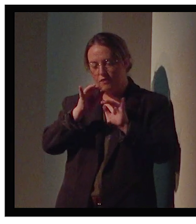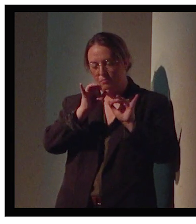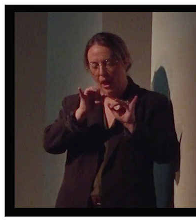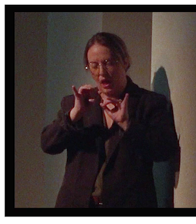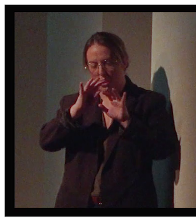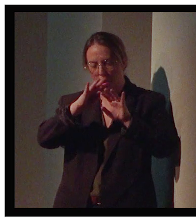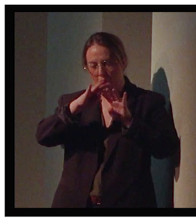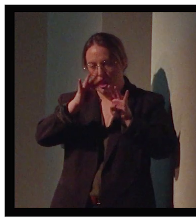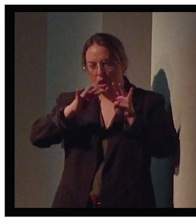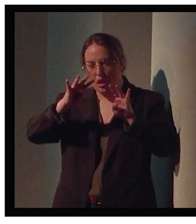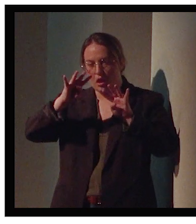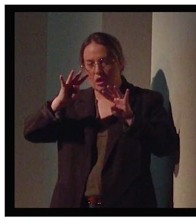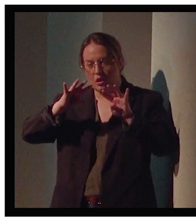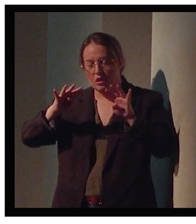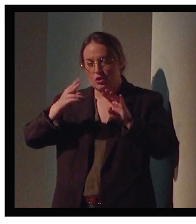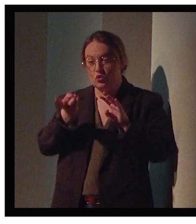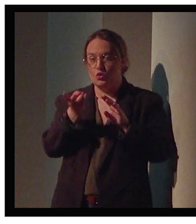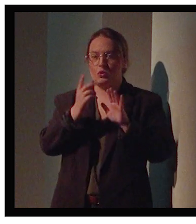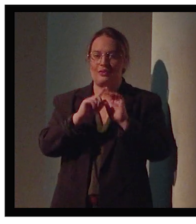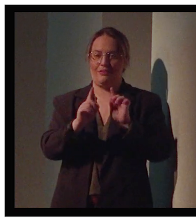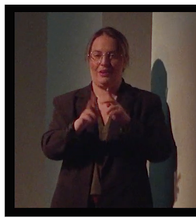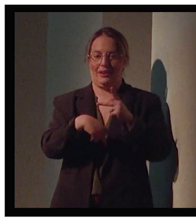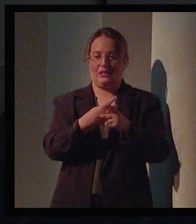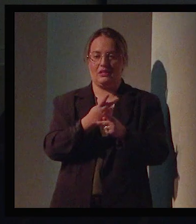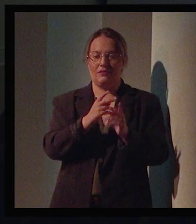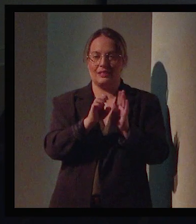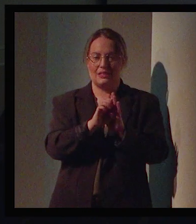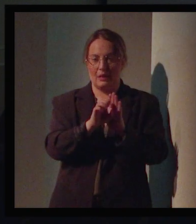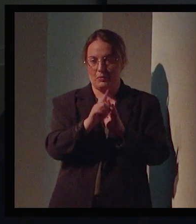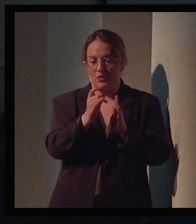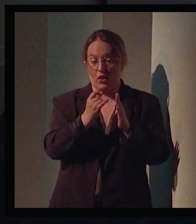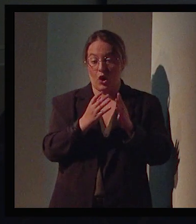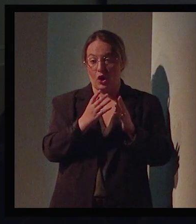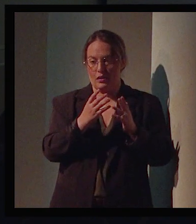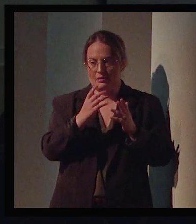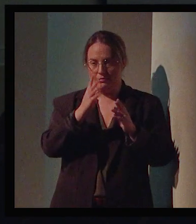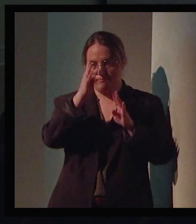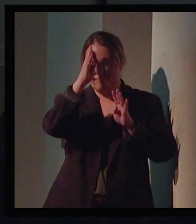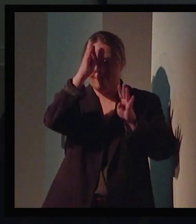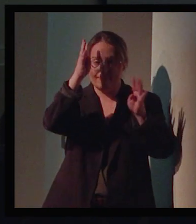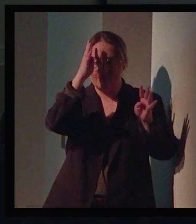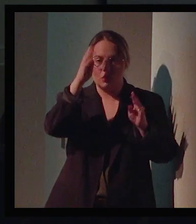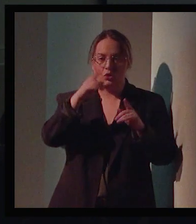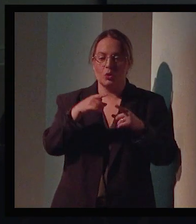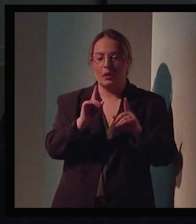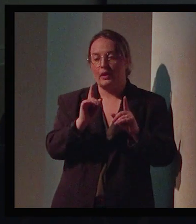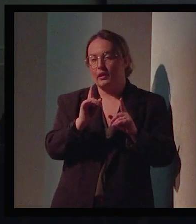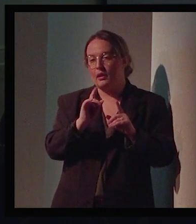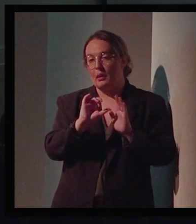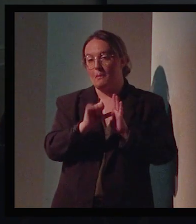the many independent styles artists developed in the wake of Impressionism.